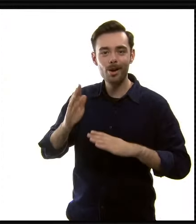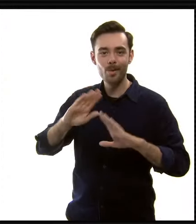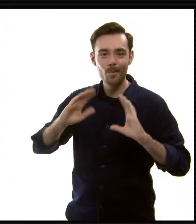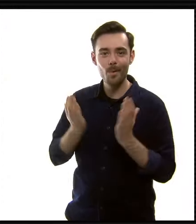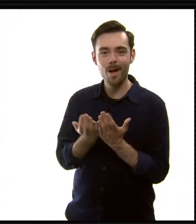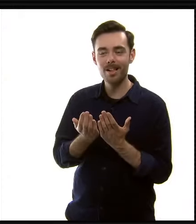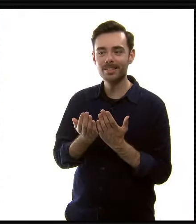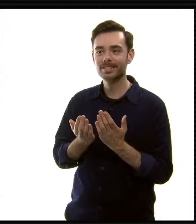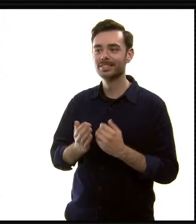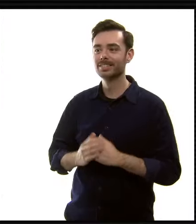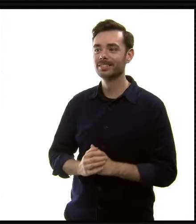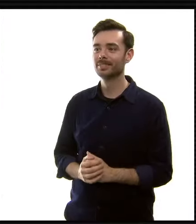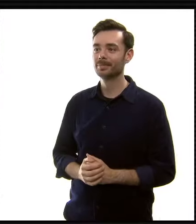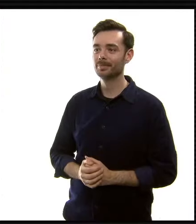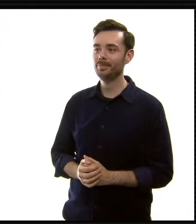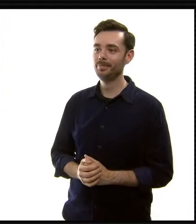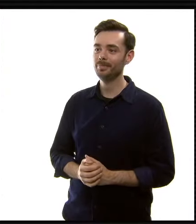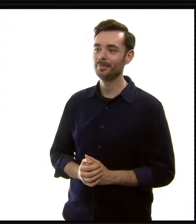parking.